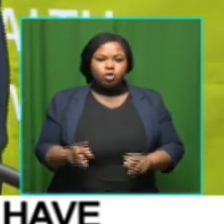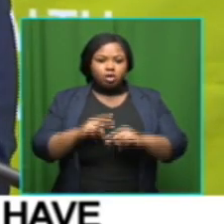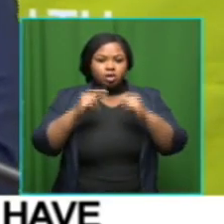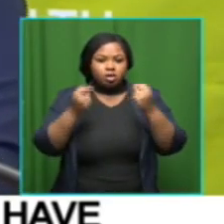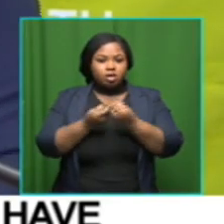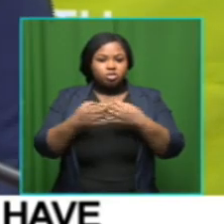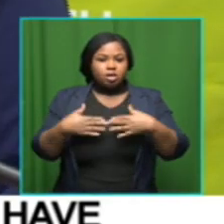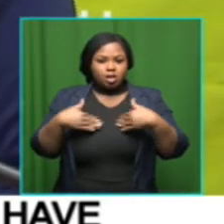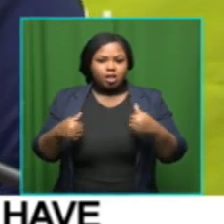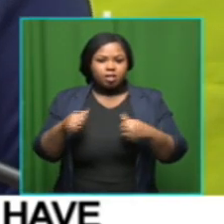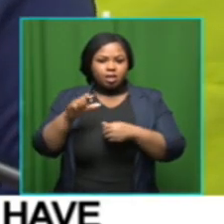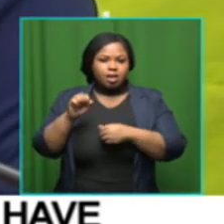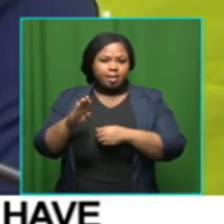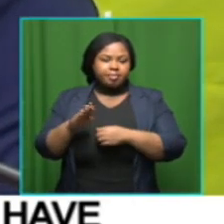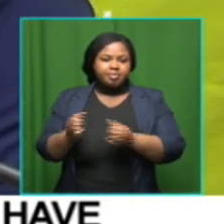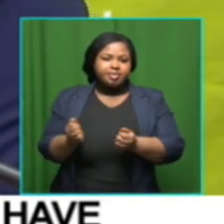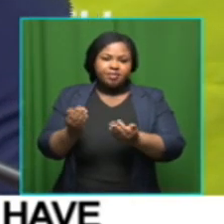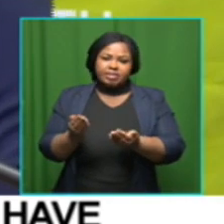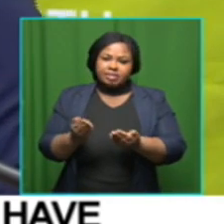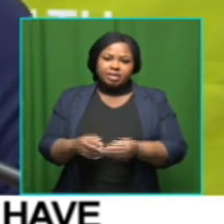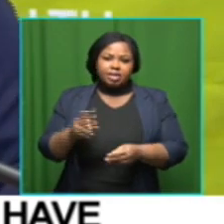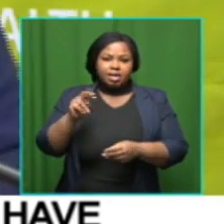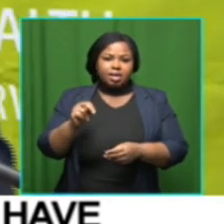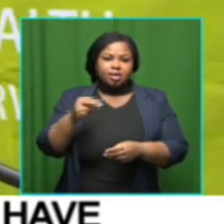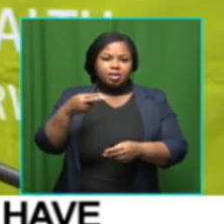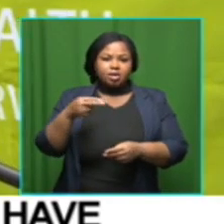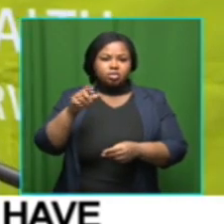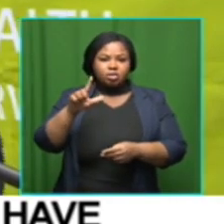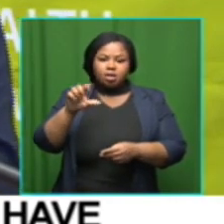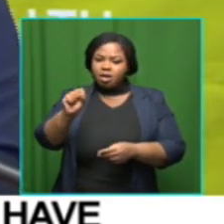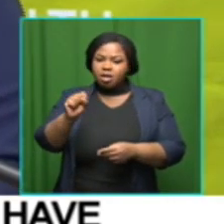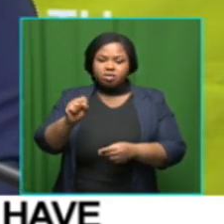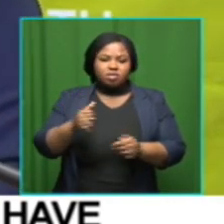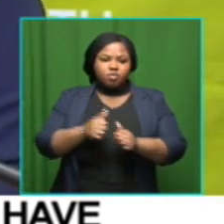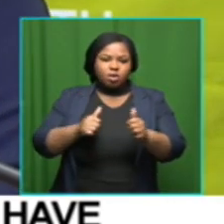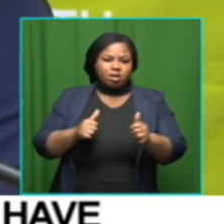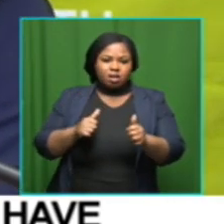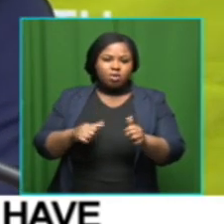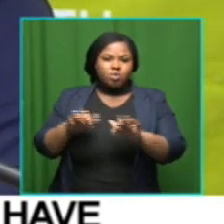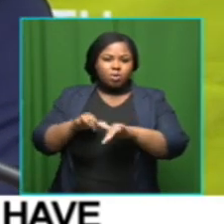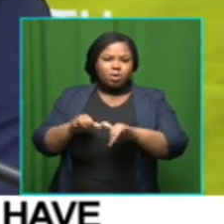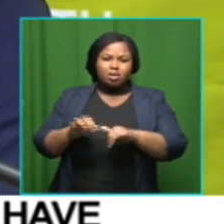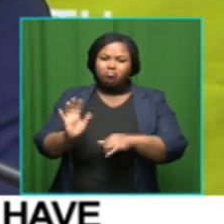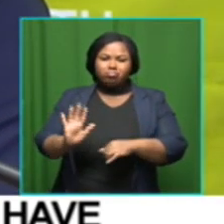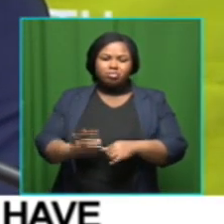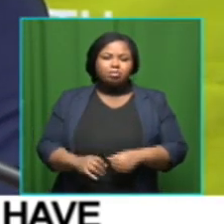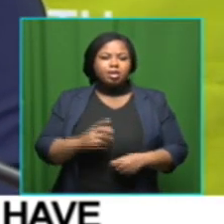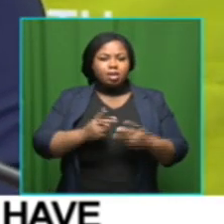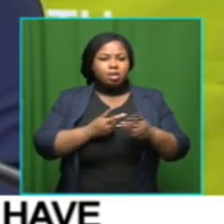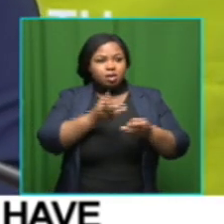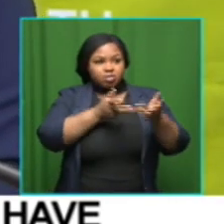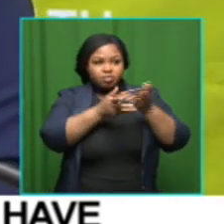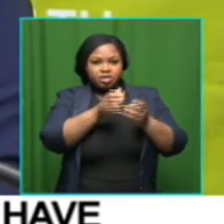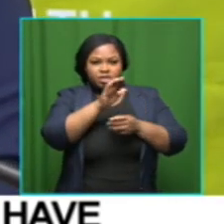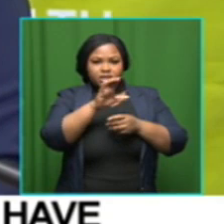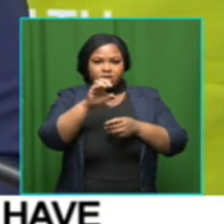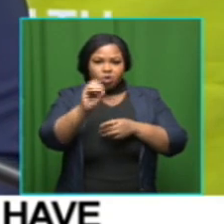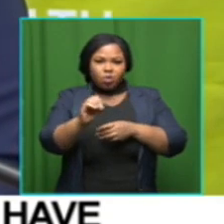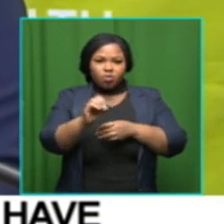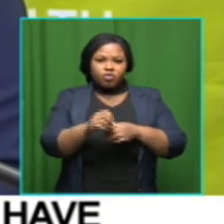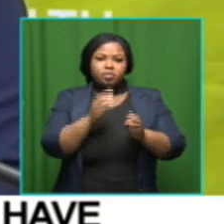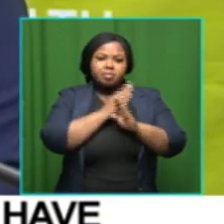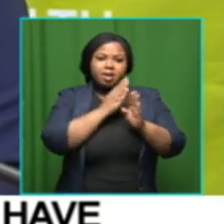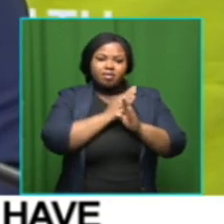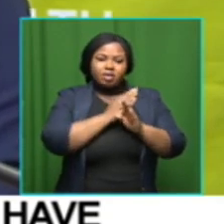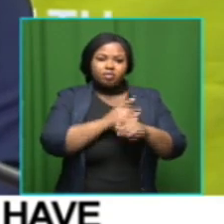Laboratory Service, the NHLS. And I also spoke to the CEOs of the private laboratories. They have no backlogs